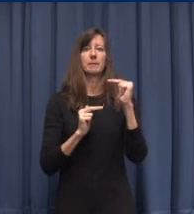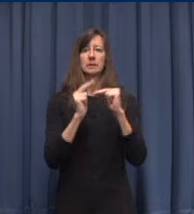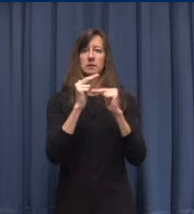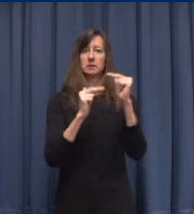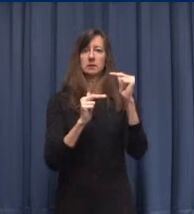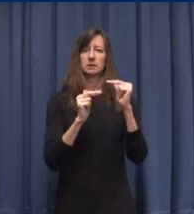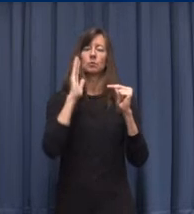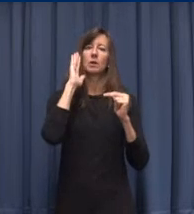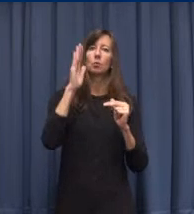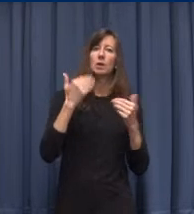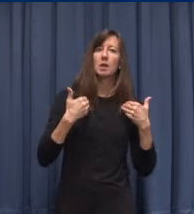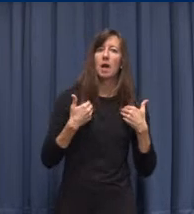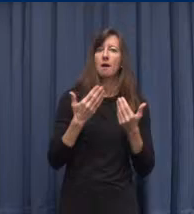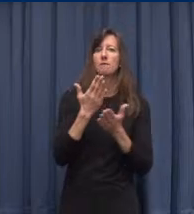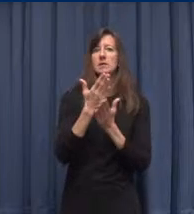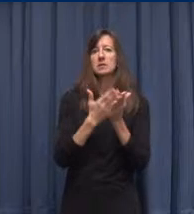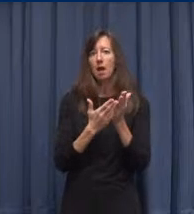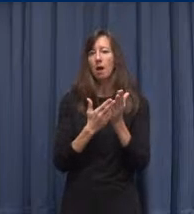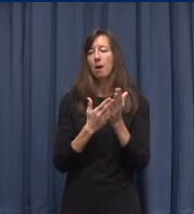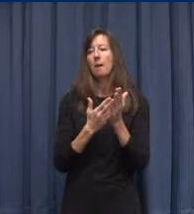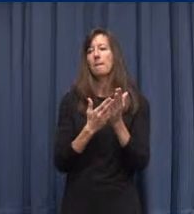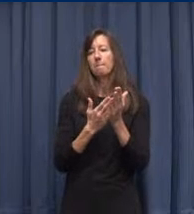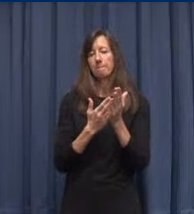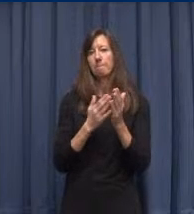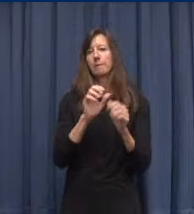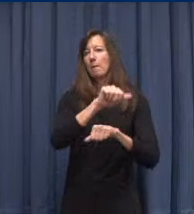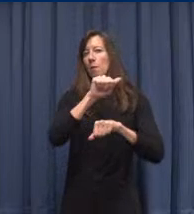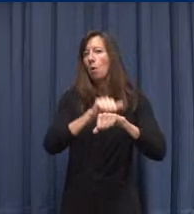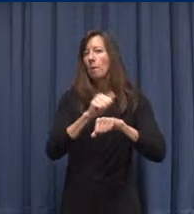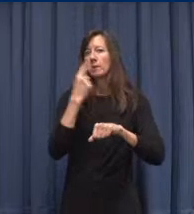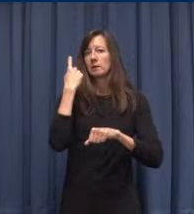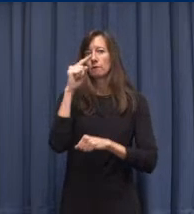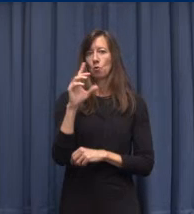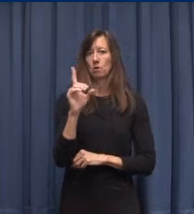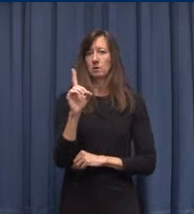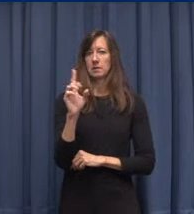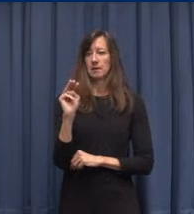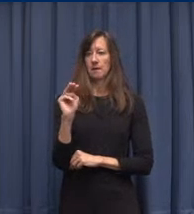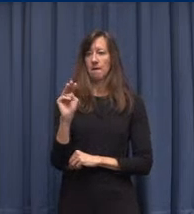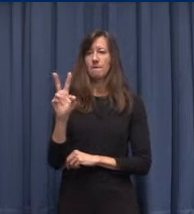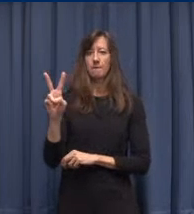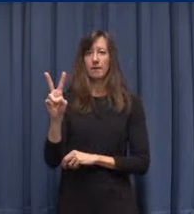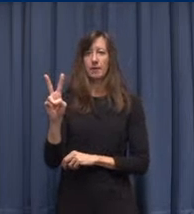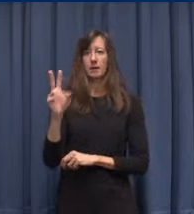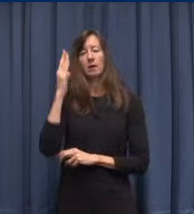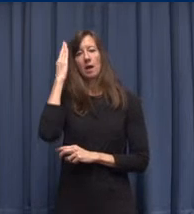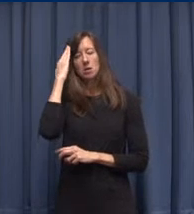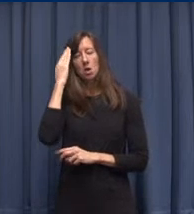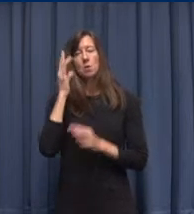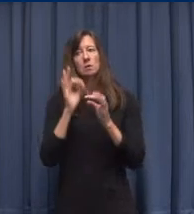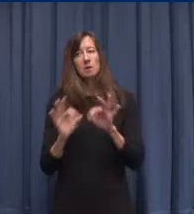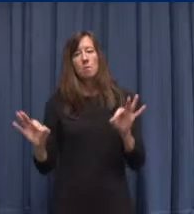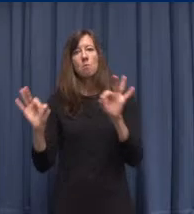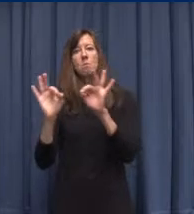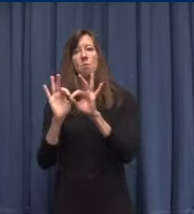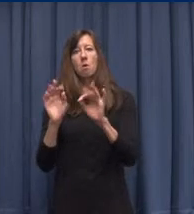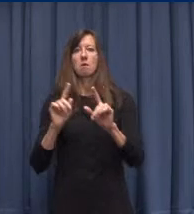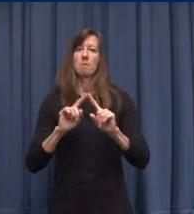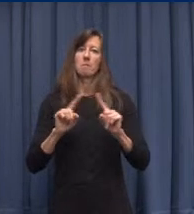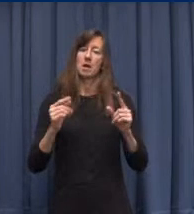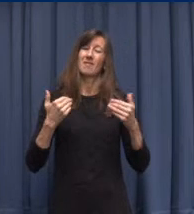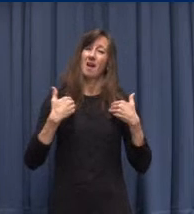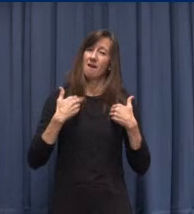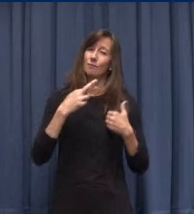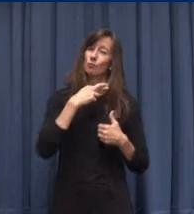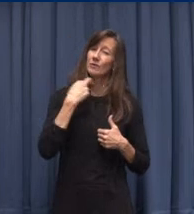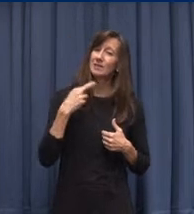appointment services for DMV, which we know are critical but do present, of course, some risk. For our own workforce, to